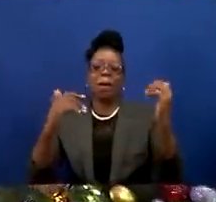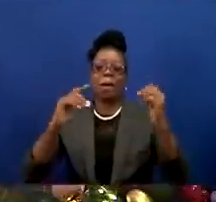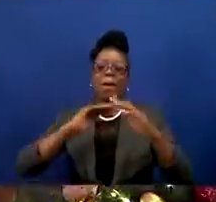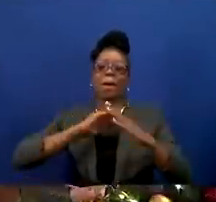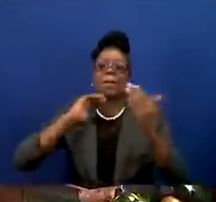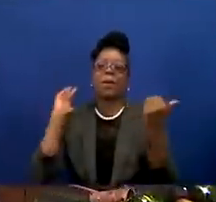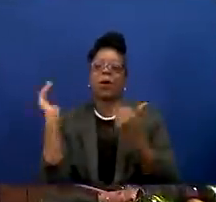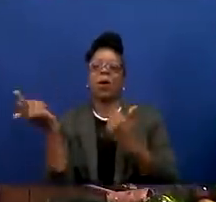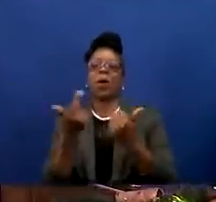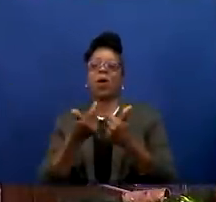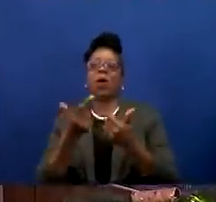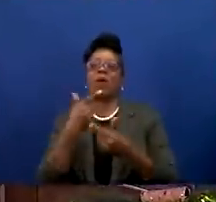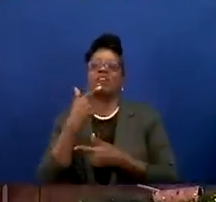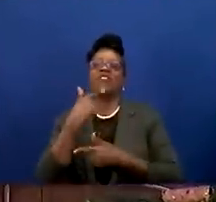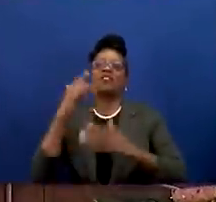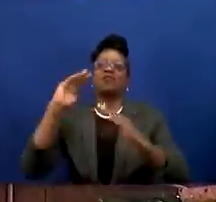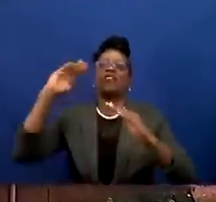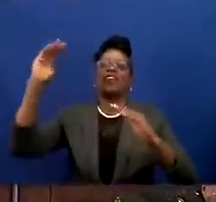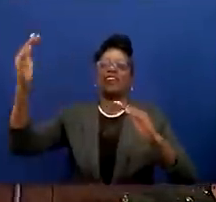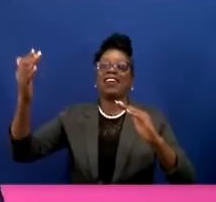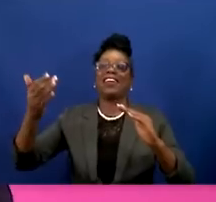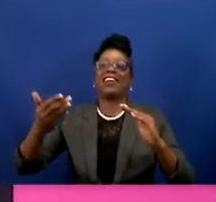say